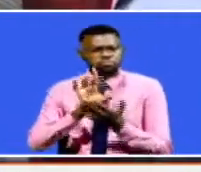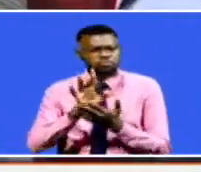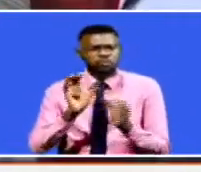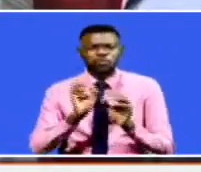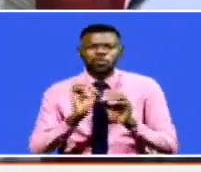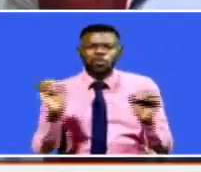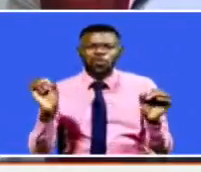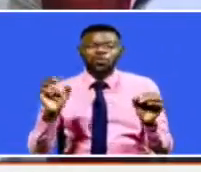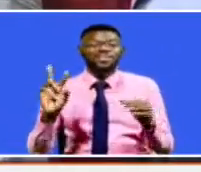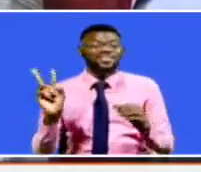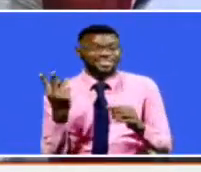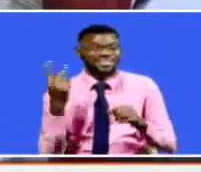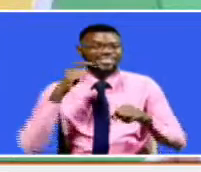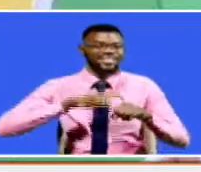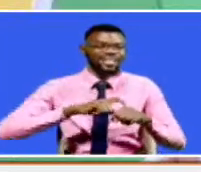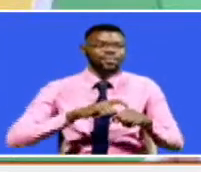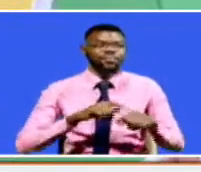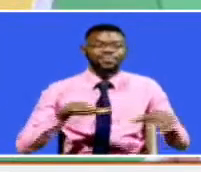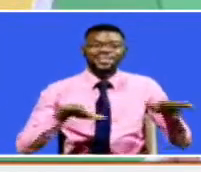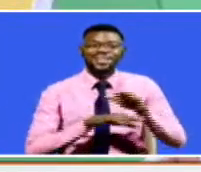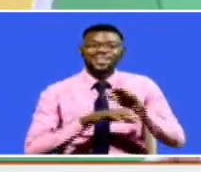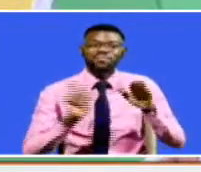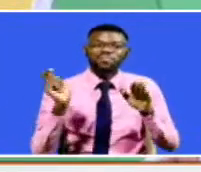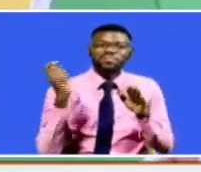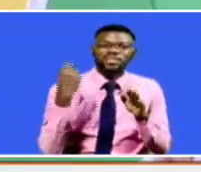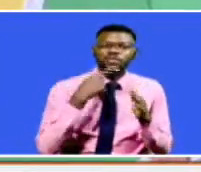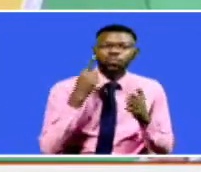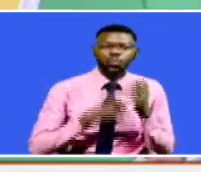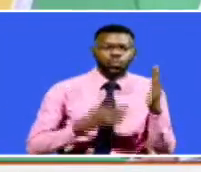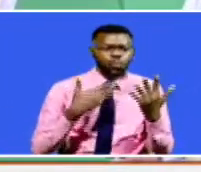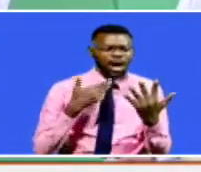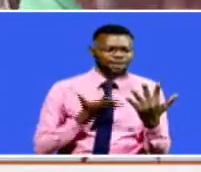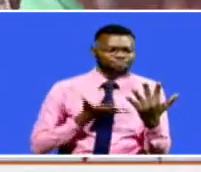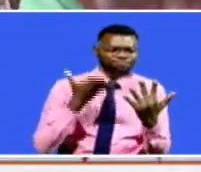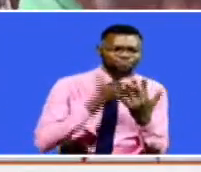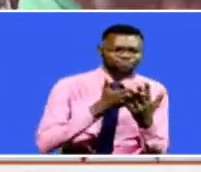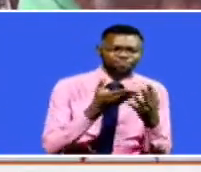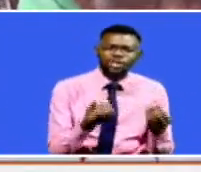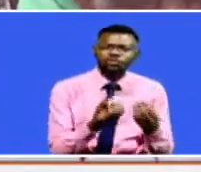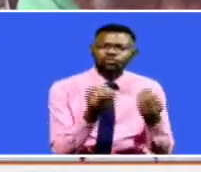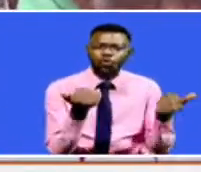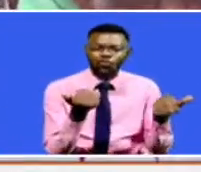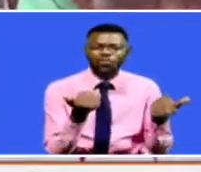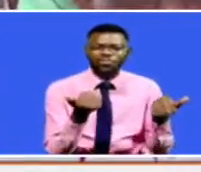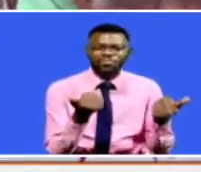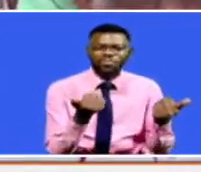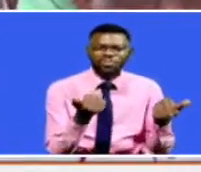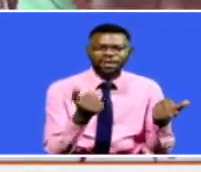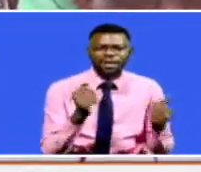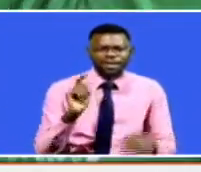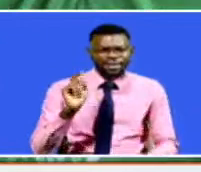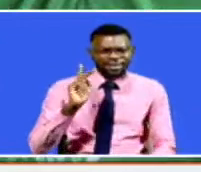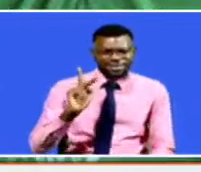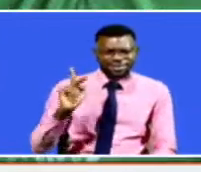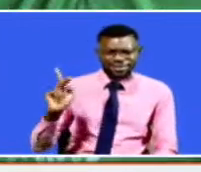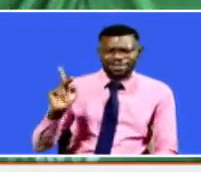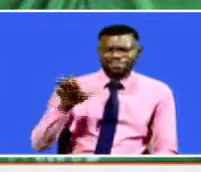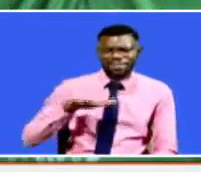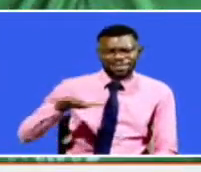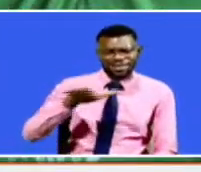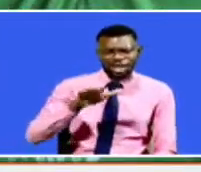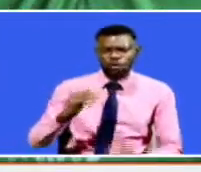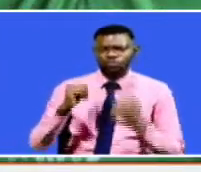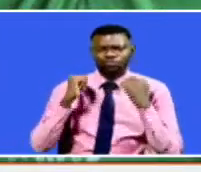DP now vowing to be a mediator among warring leaders, especially in areas regarded as Kenya Kwanza political backyards. Pale